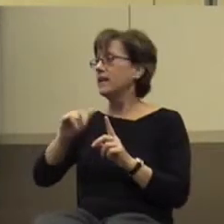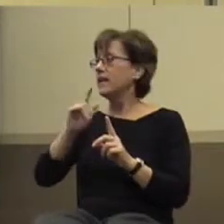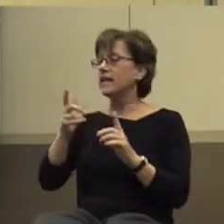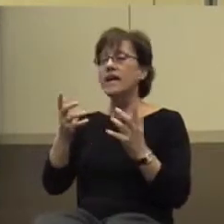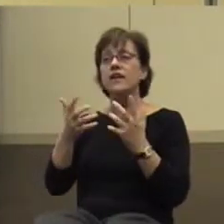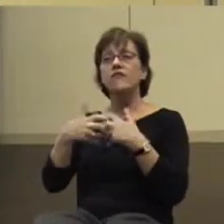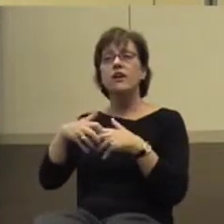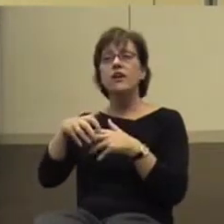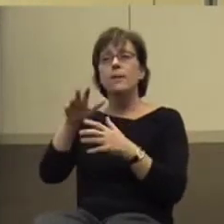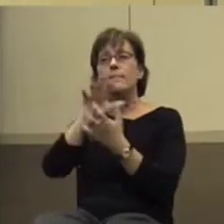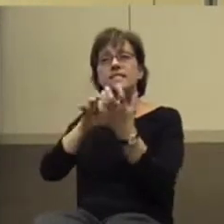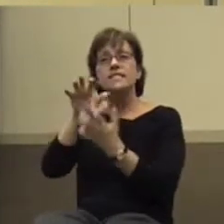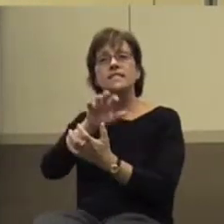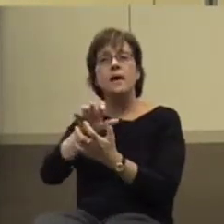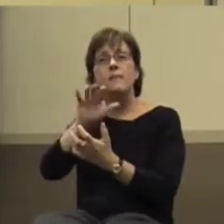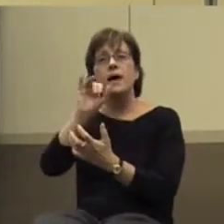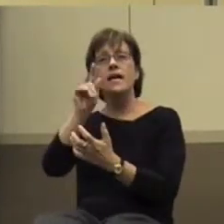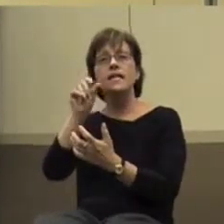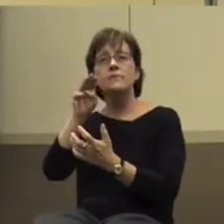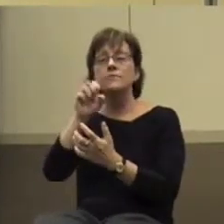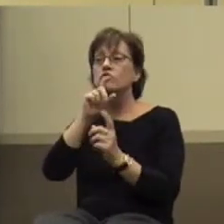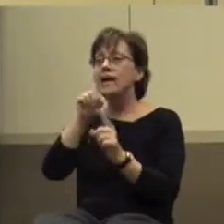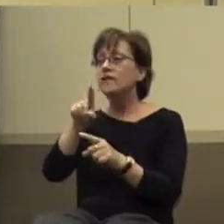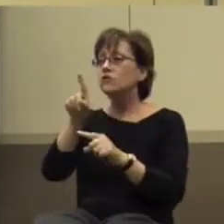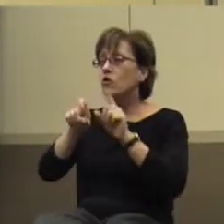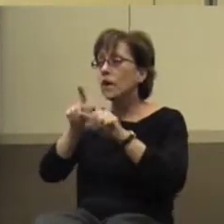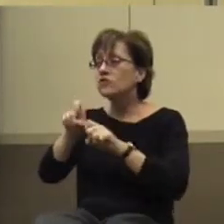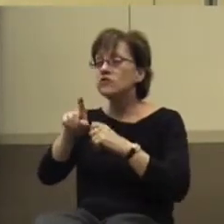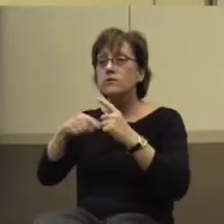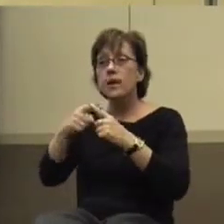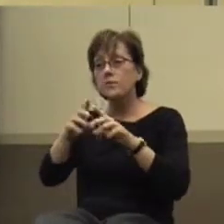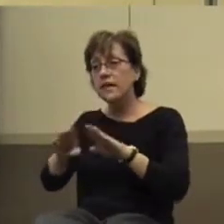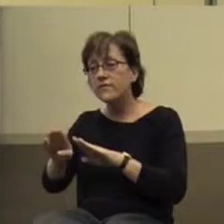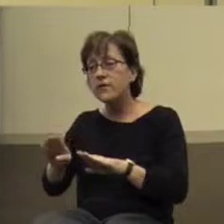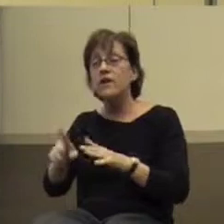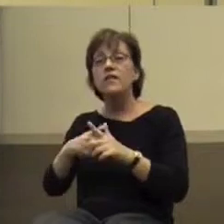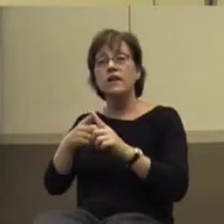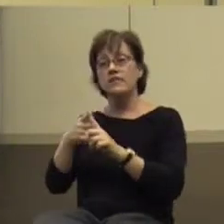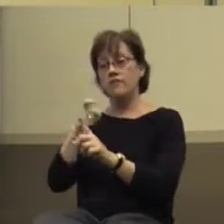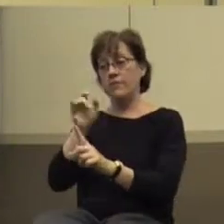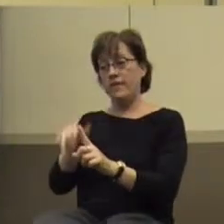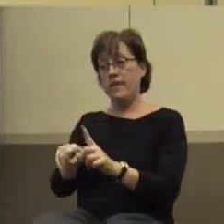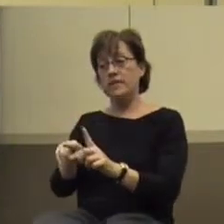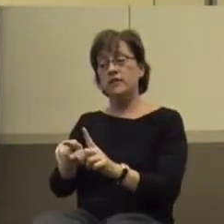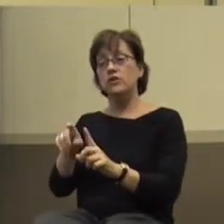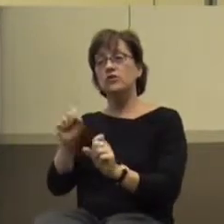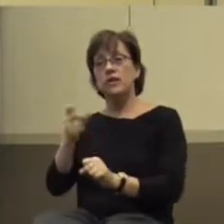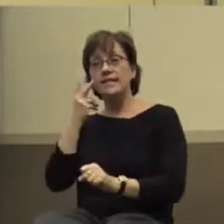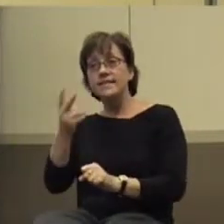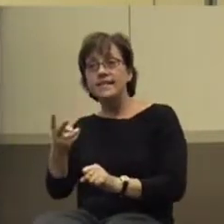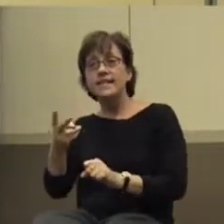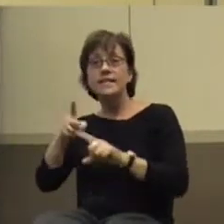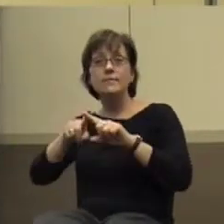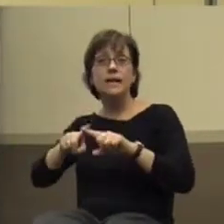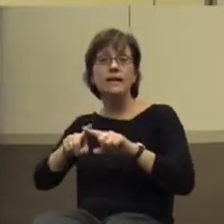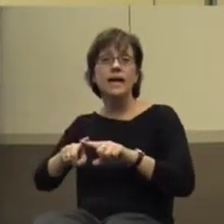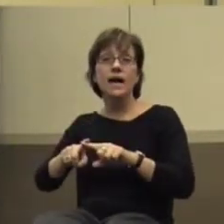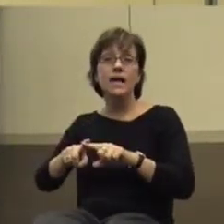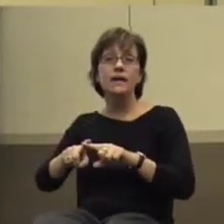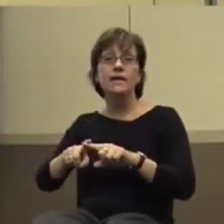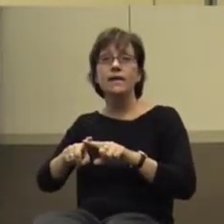questions about behaviors, and then from that you're able to see, depending on how frequently the student does